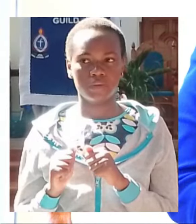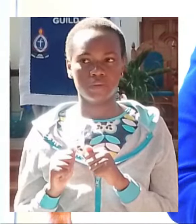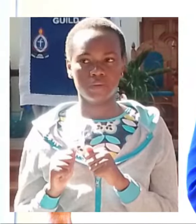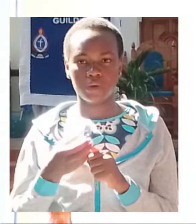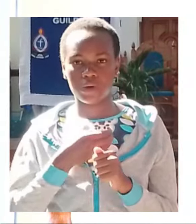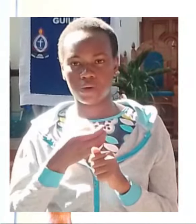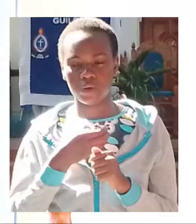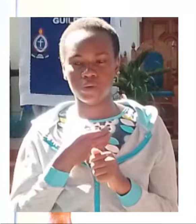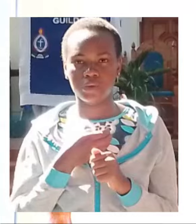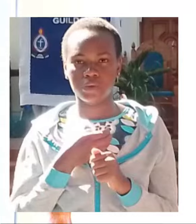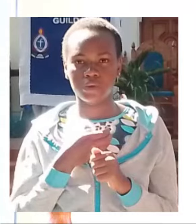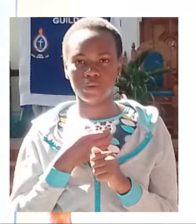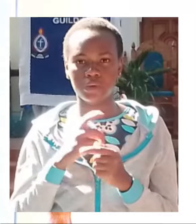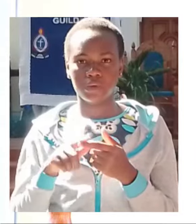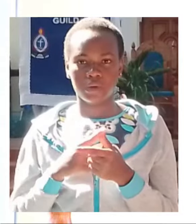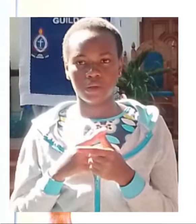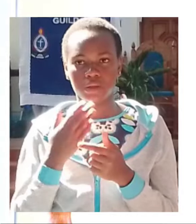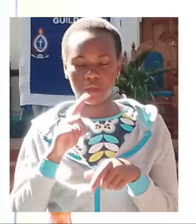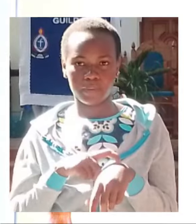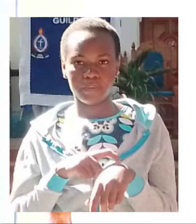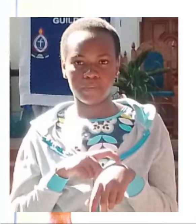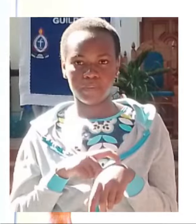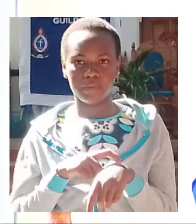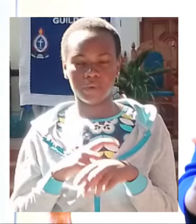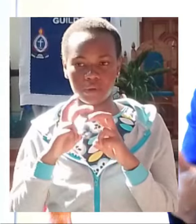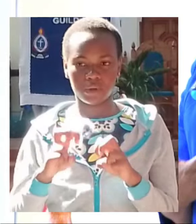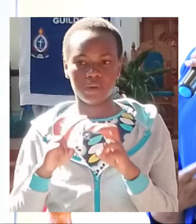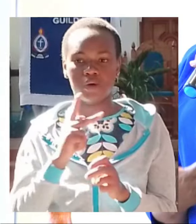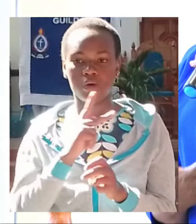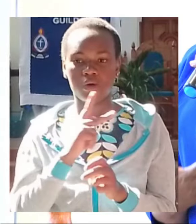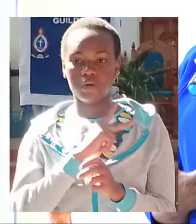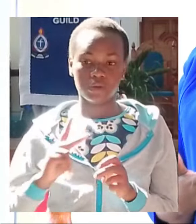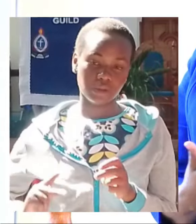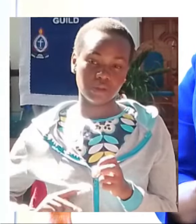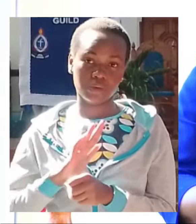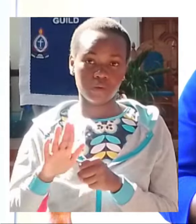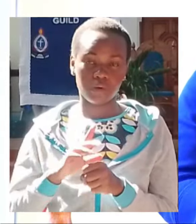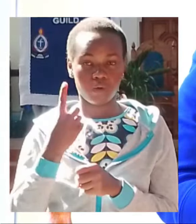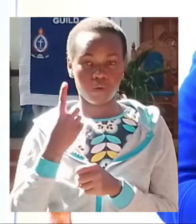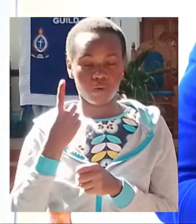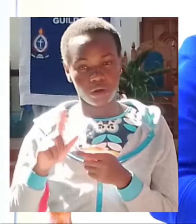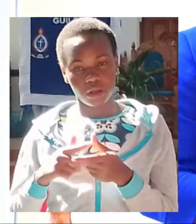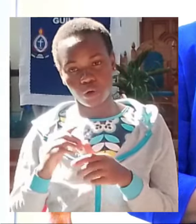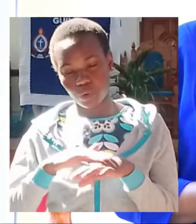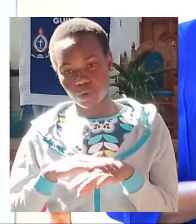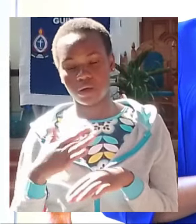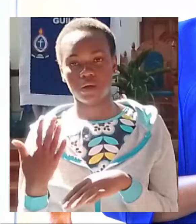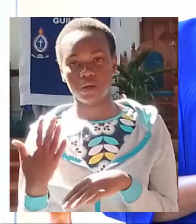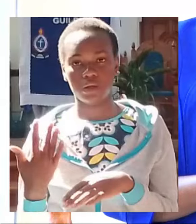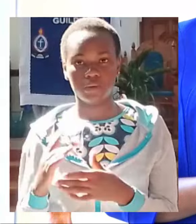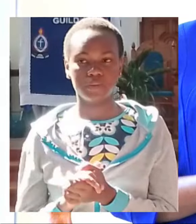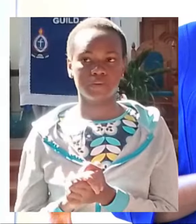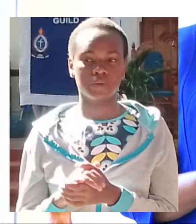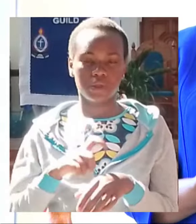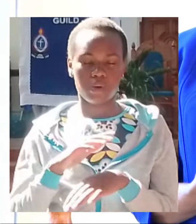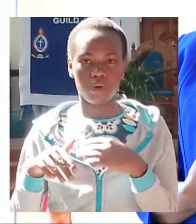our own pleasures at the expense of seeking the kingdom of God and his righteousness? Ni